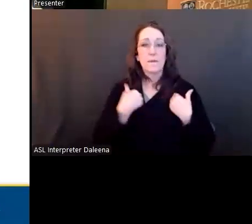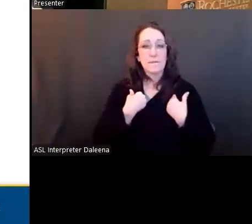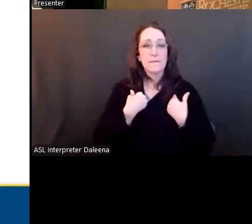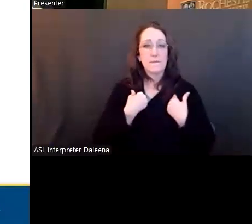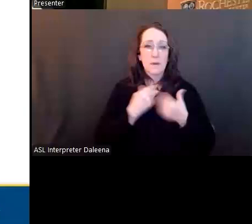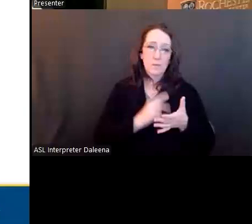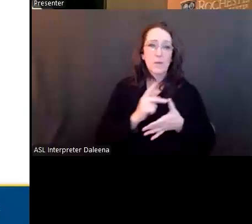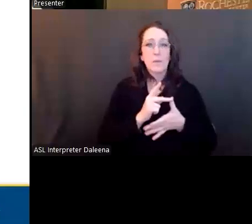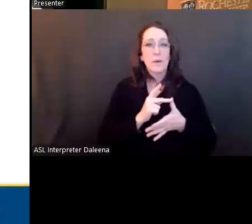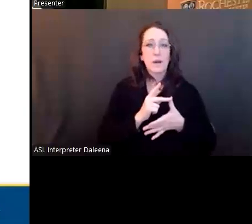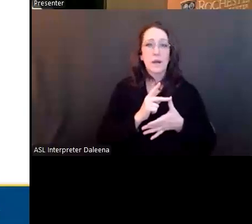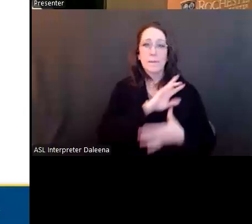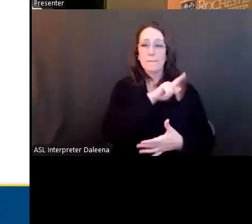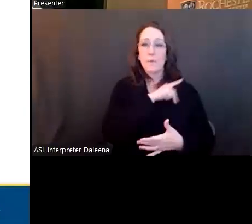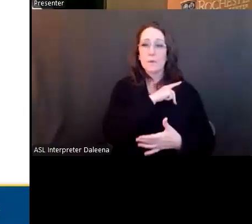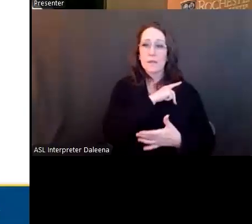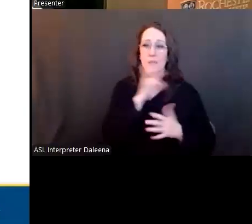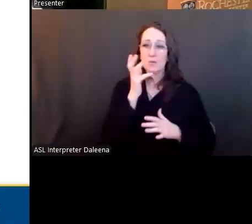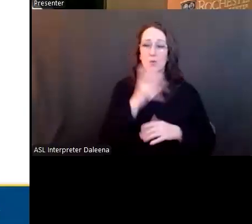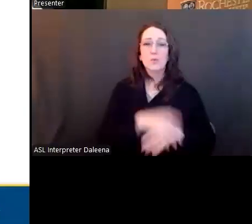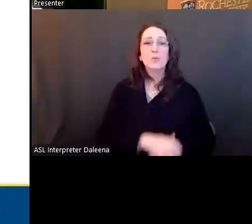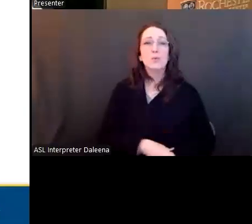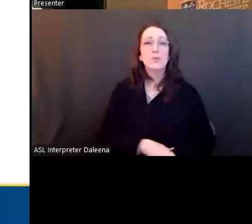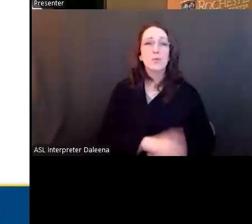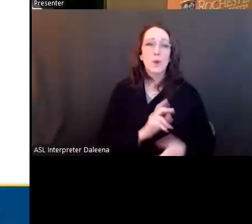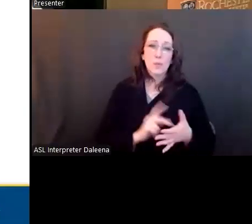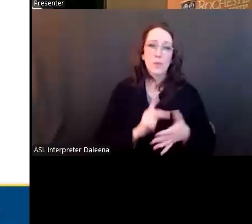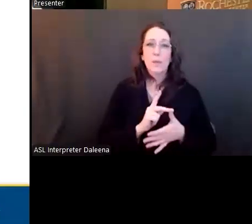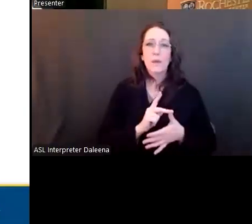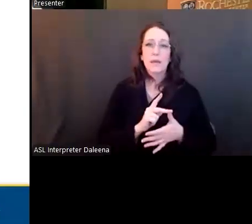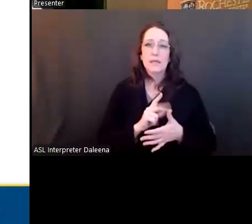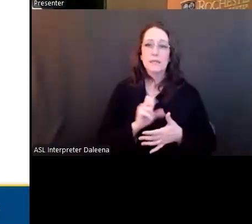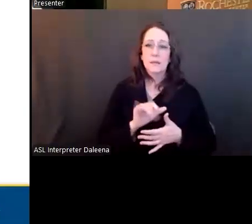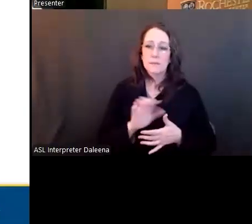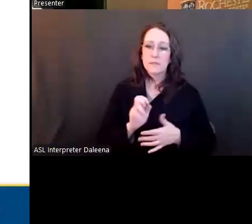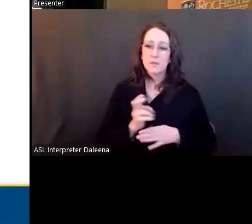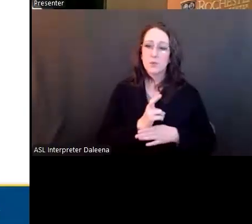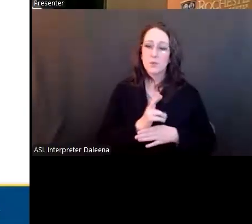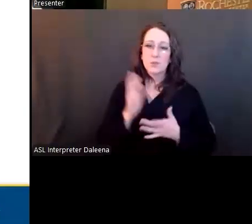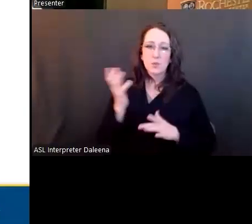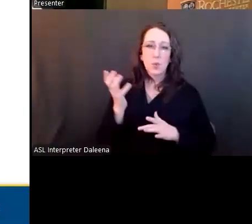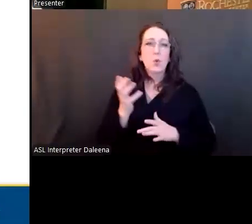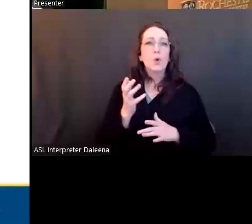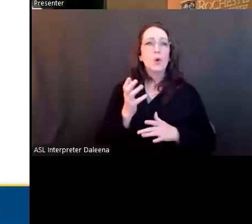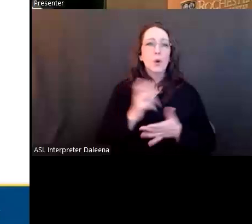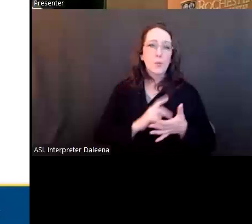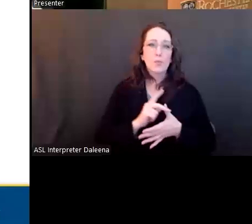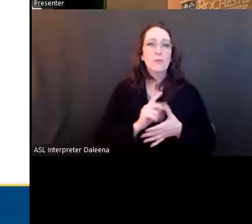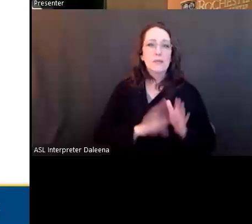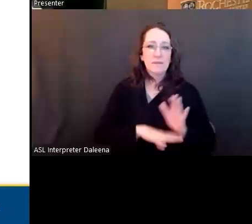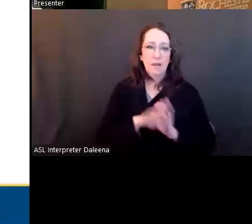primary personality disorder, primary substance use disorder, primary